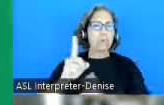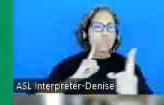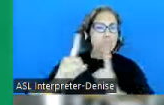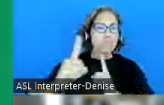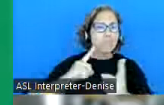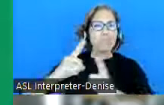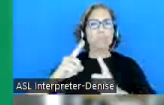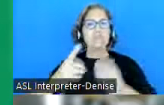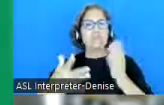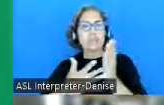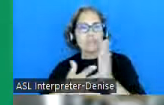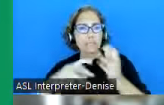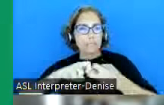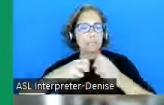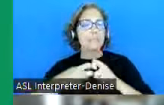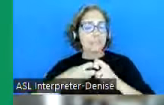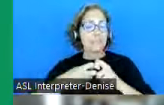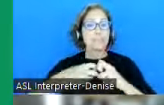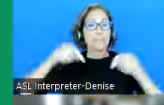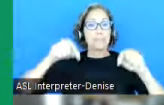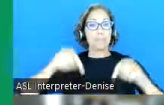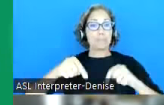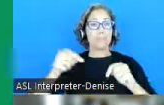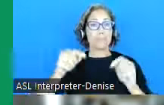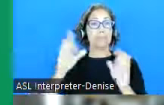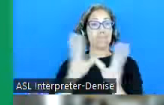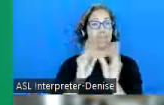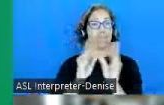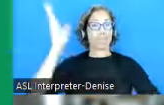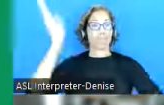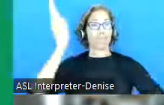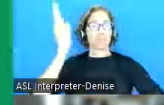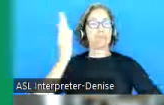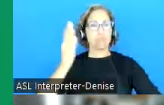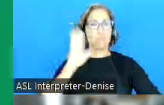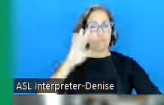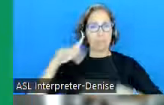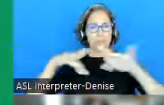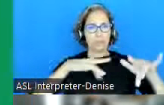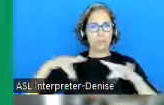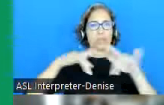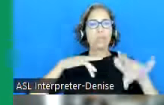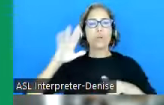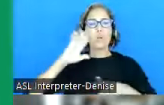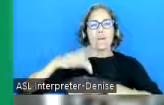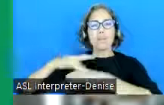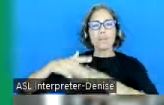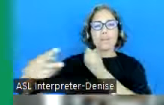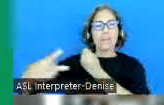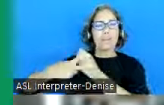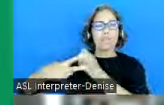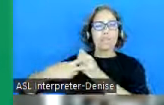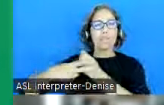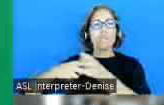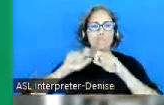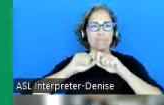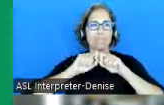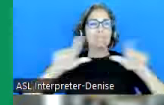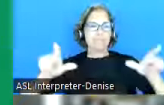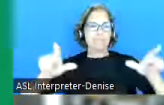and today's webinar will be recorded and available in our webinar archives, and we will send out a copy of